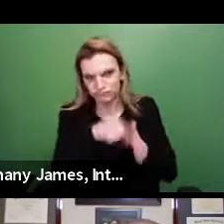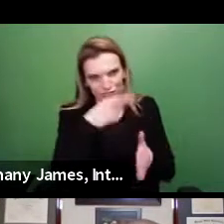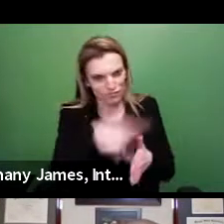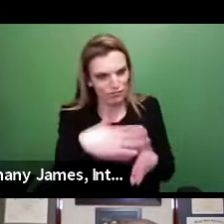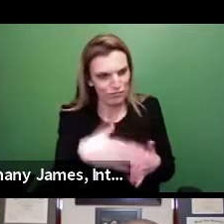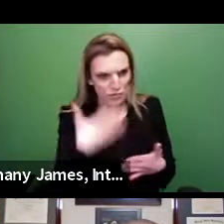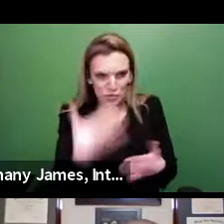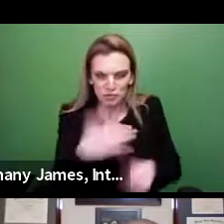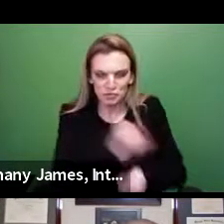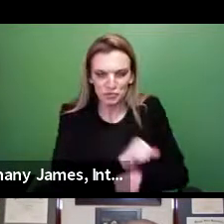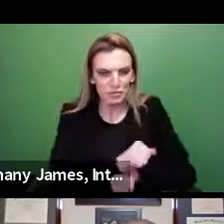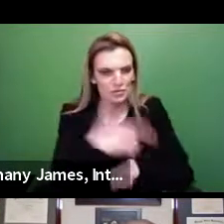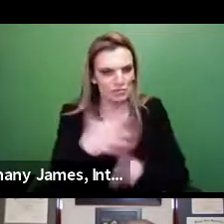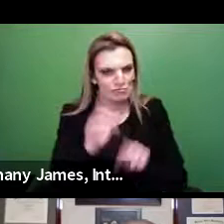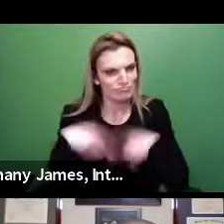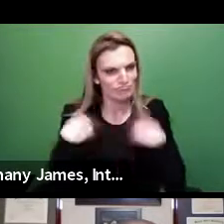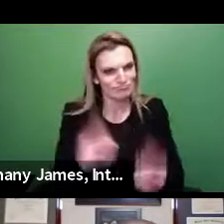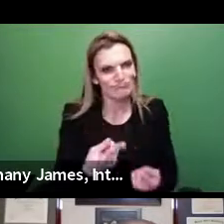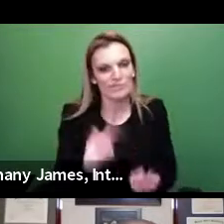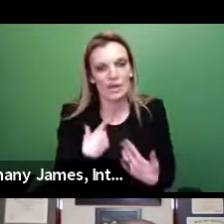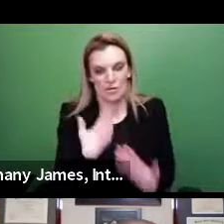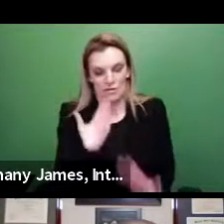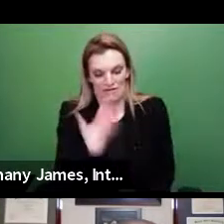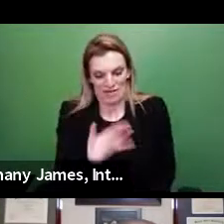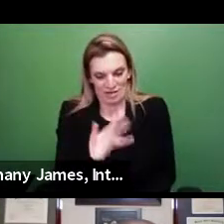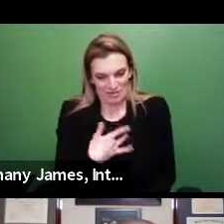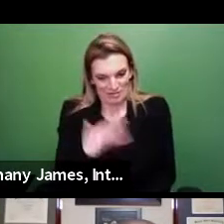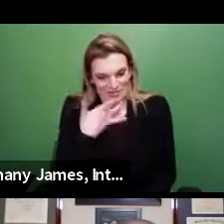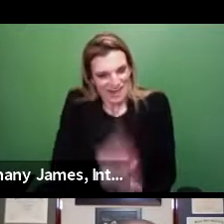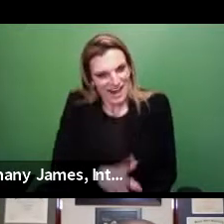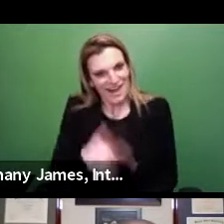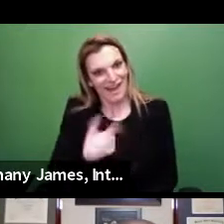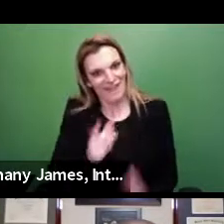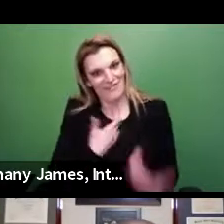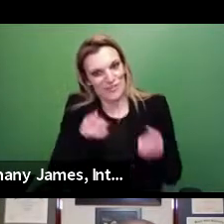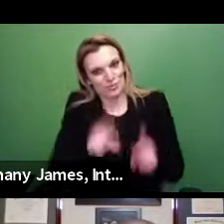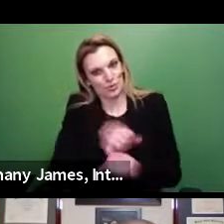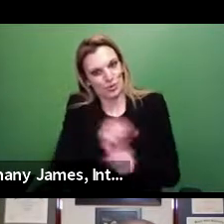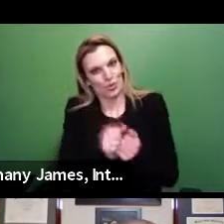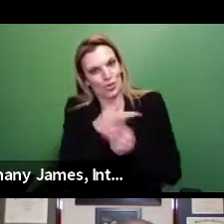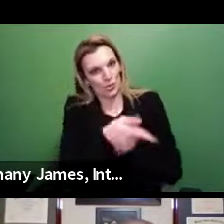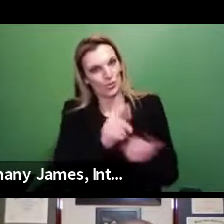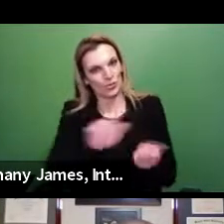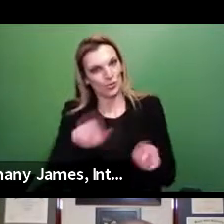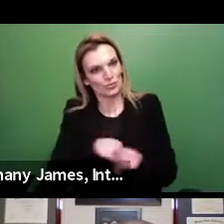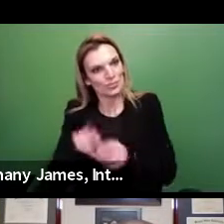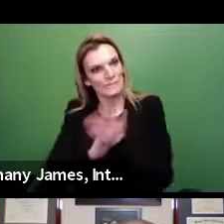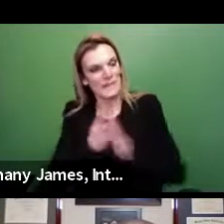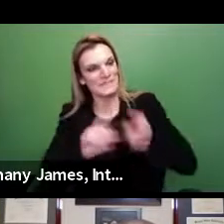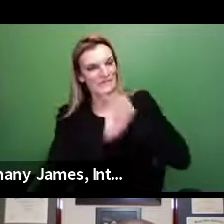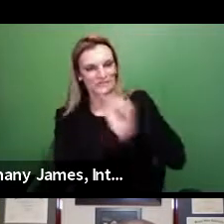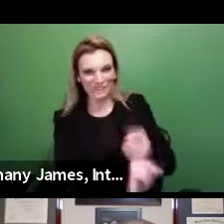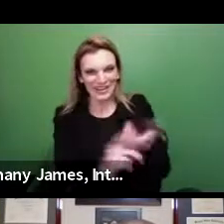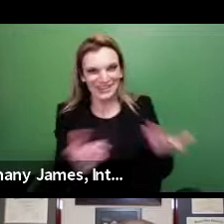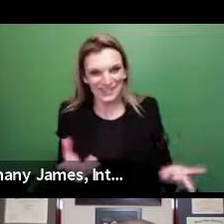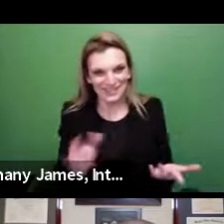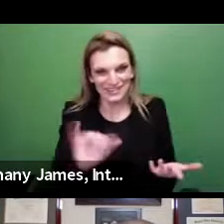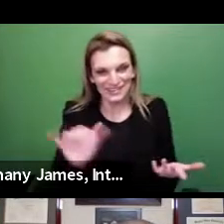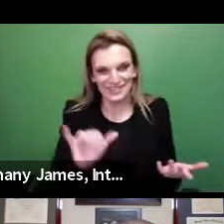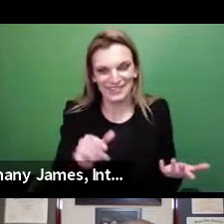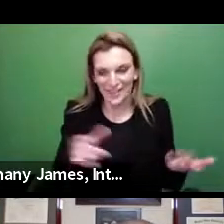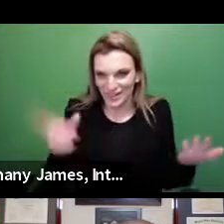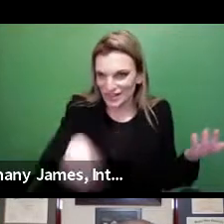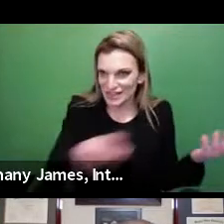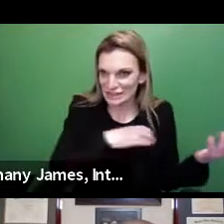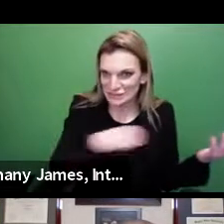really glad I had the opportunity not only to work with you, but become a friend of yours. And, you know, and all the rest of the commissioners,